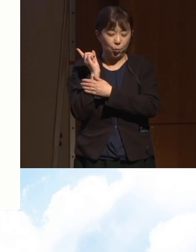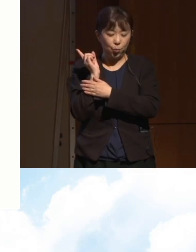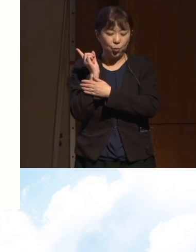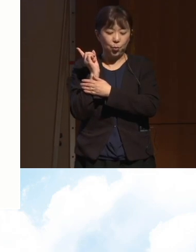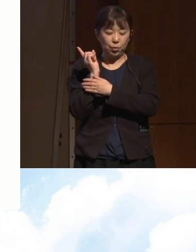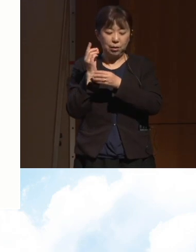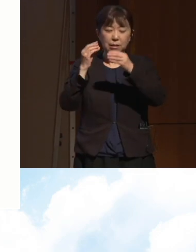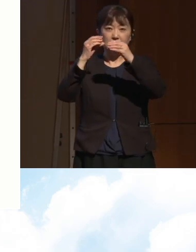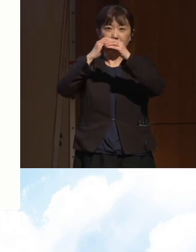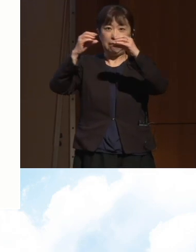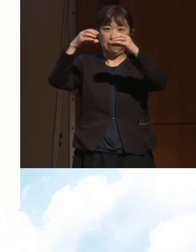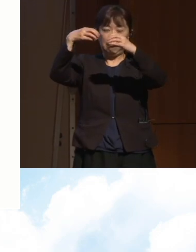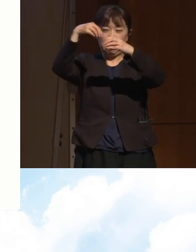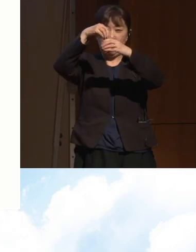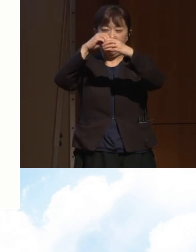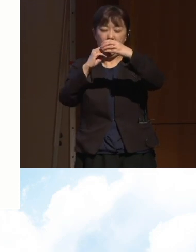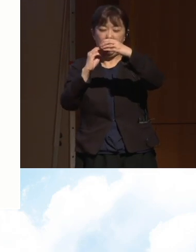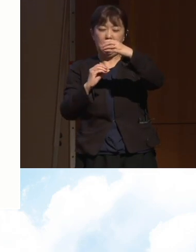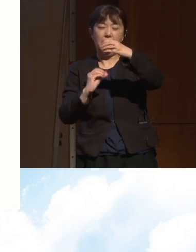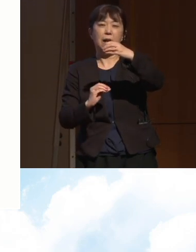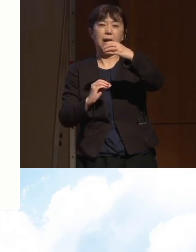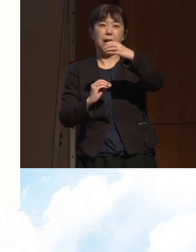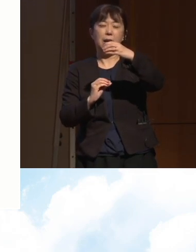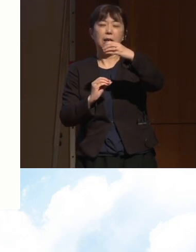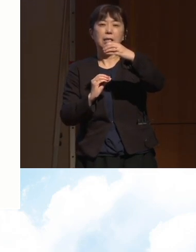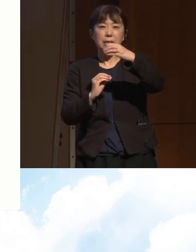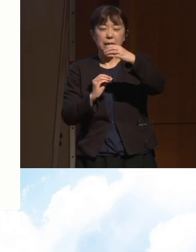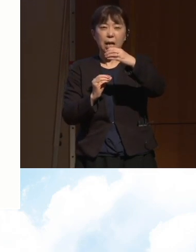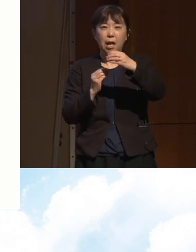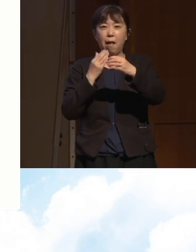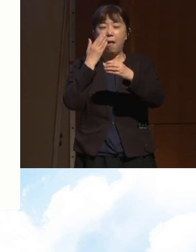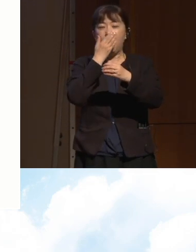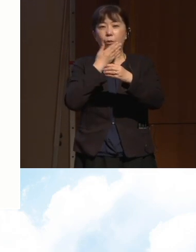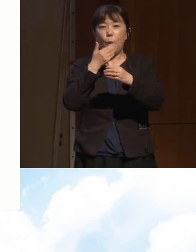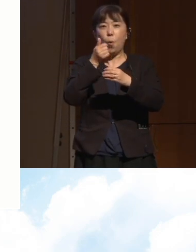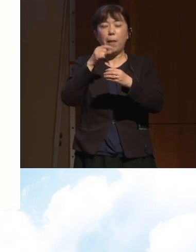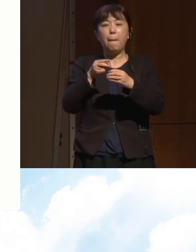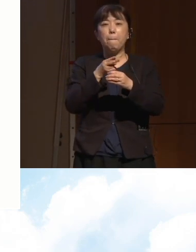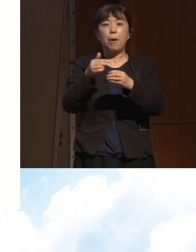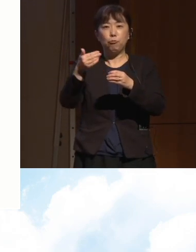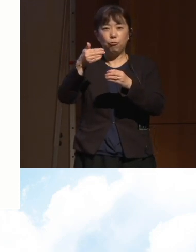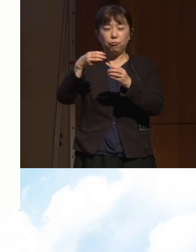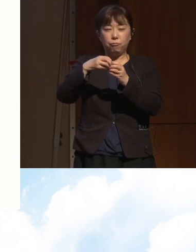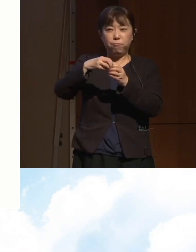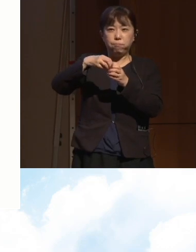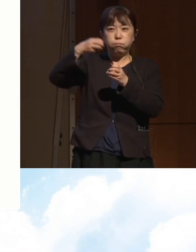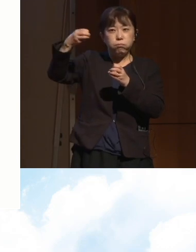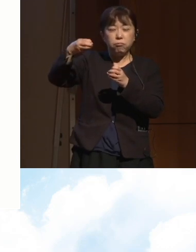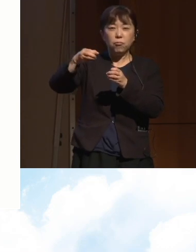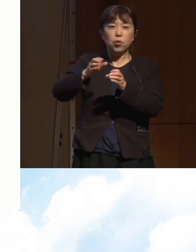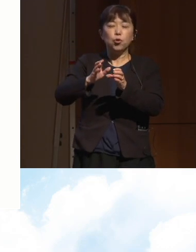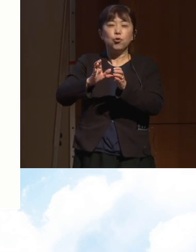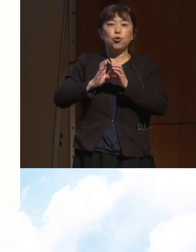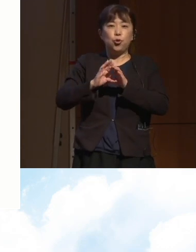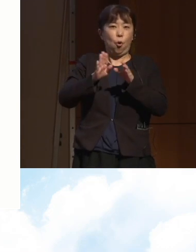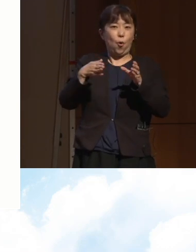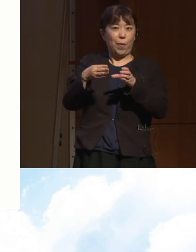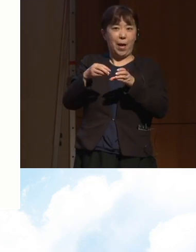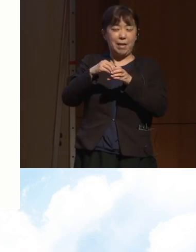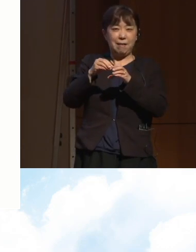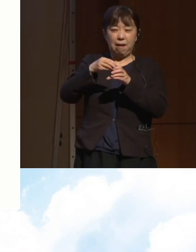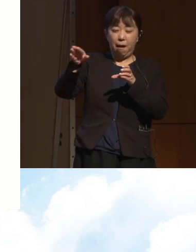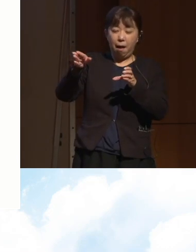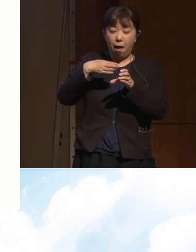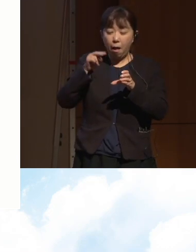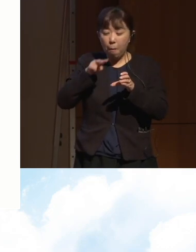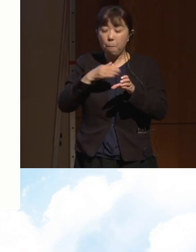endosomes that the glycoprotein gets cleaved, exposing the receptor binding domain, and then the glycoprotein